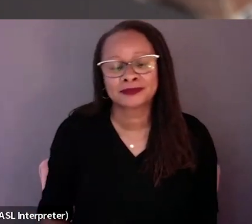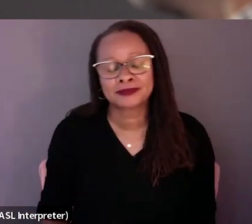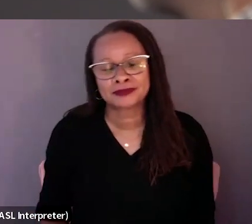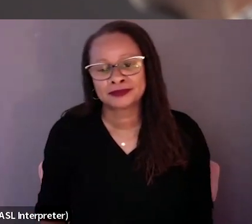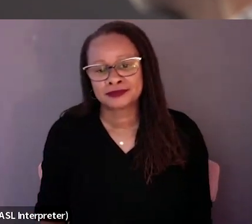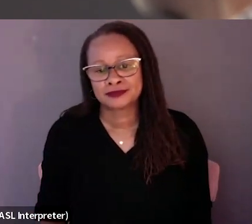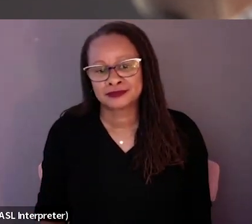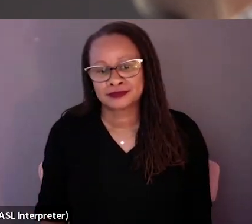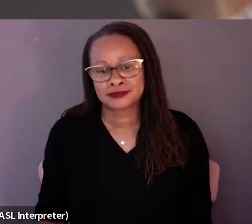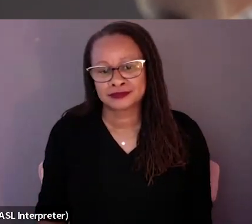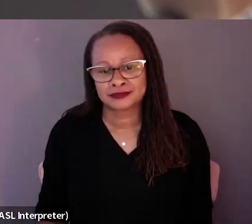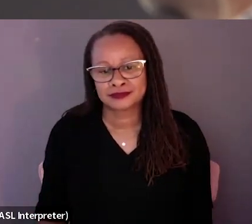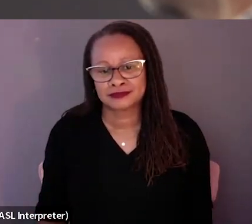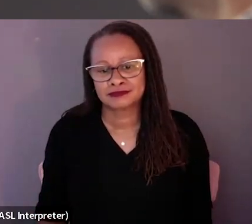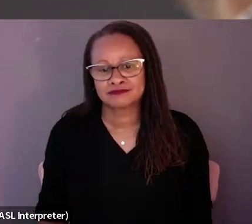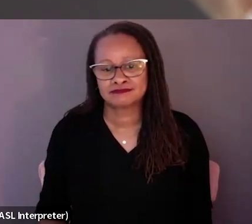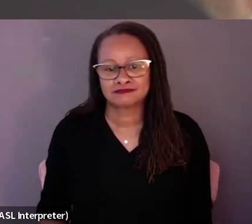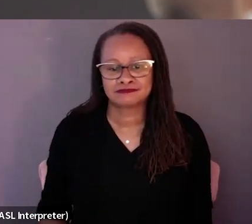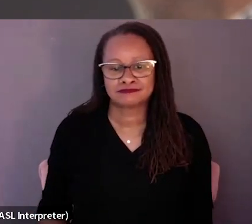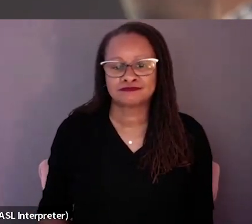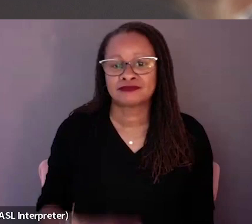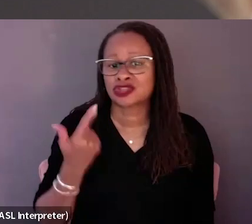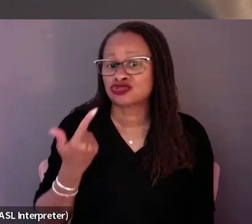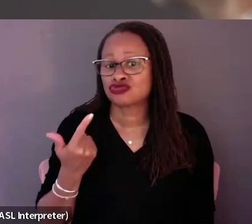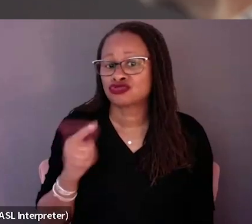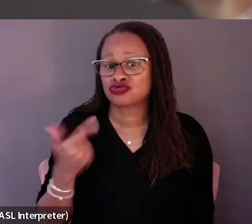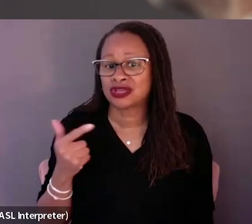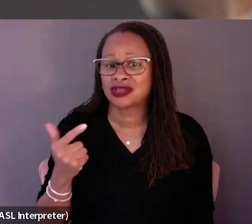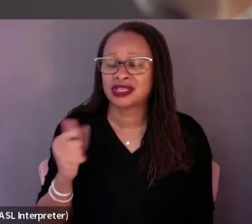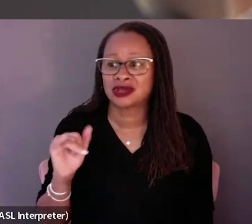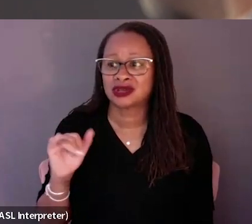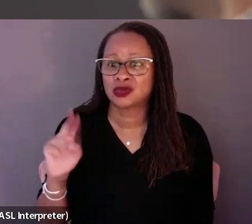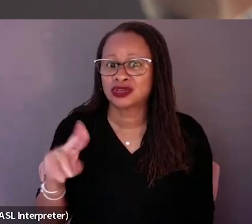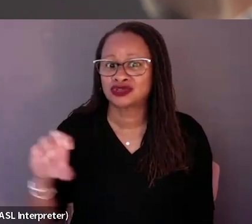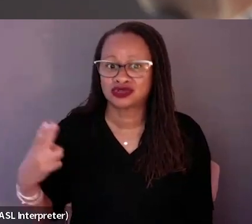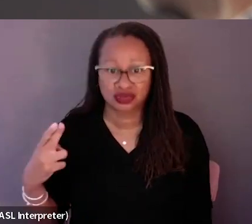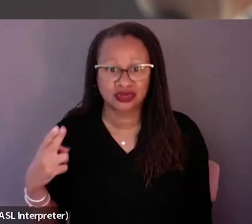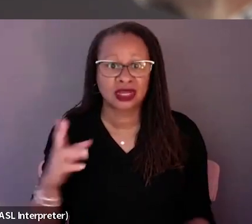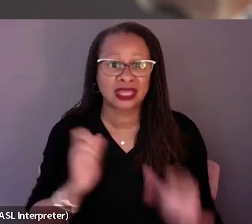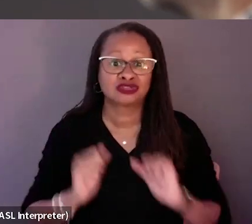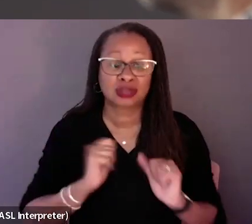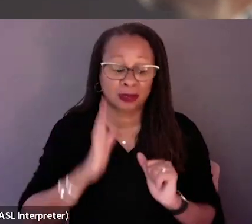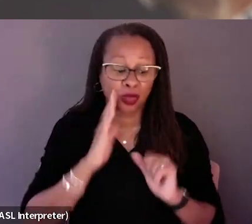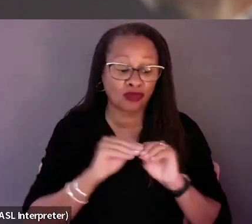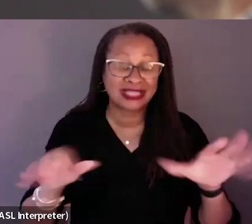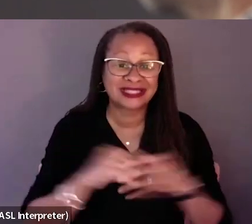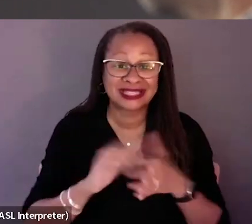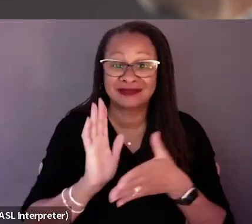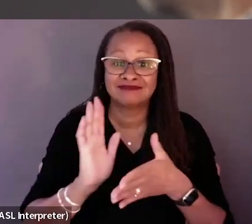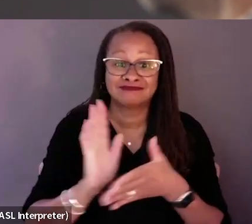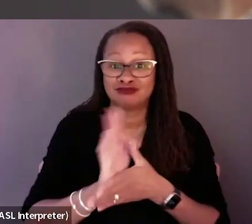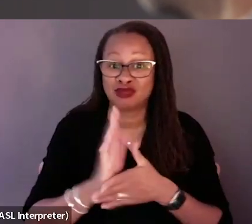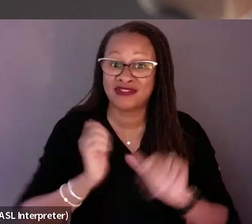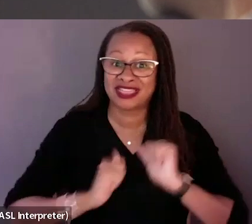we. Greenwich Entertainment is going to release the film in cinemas.